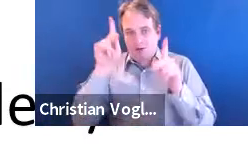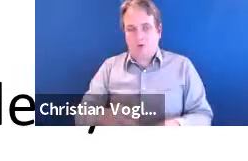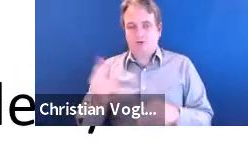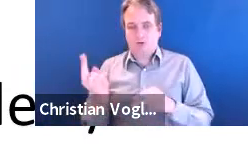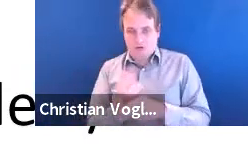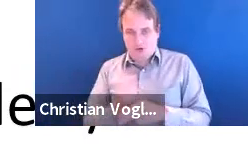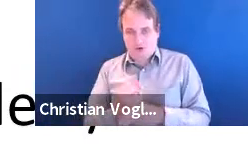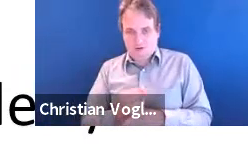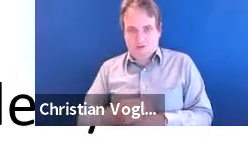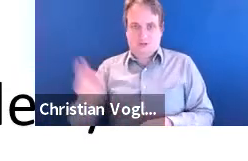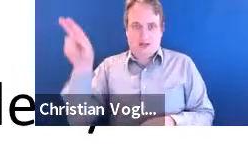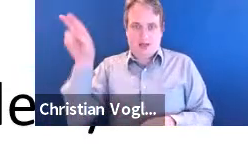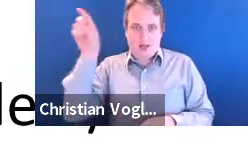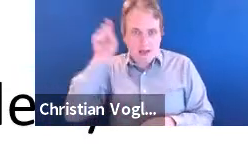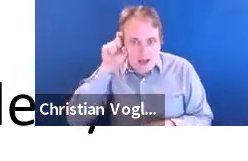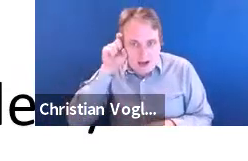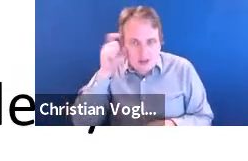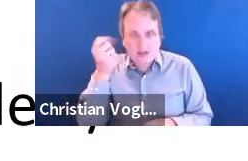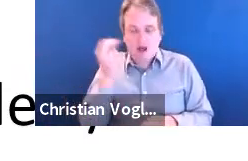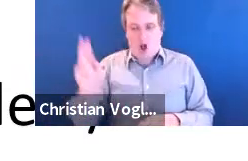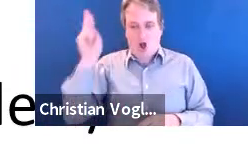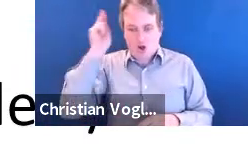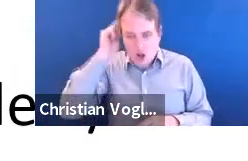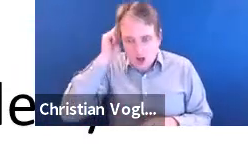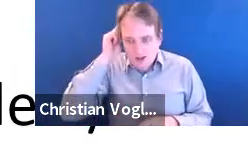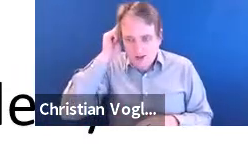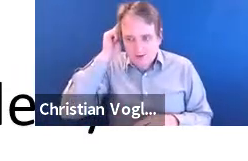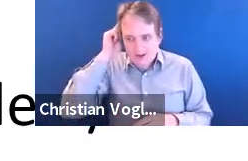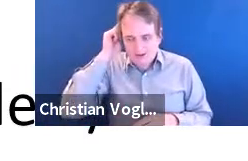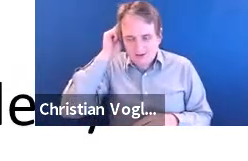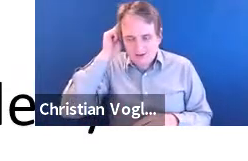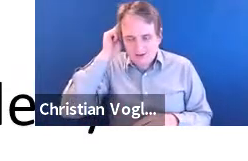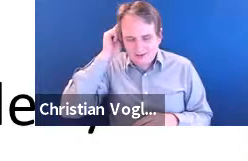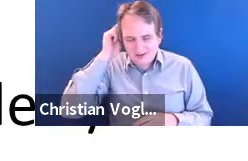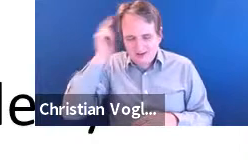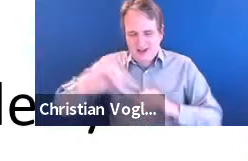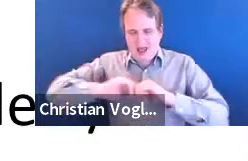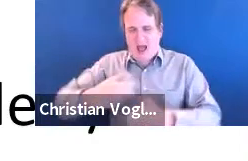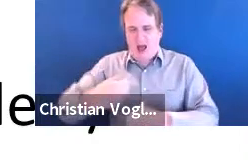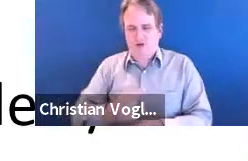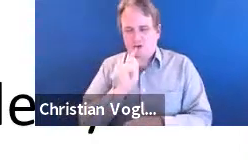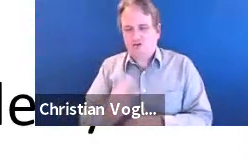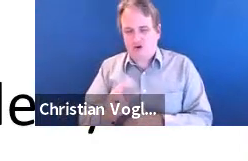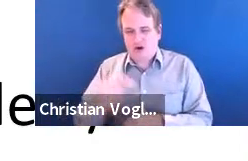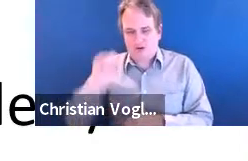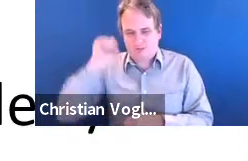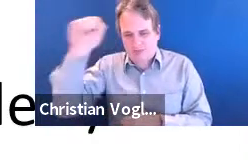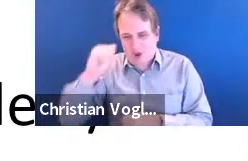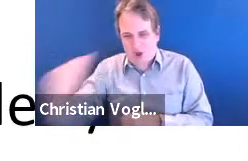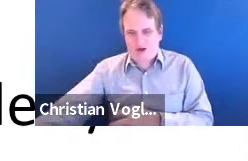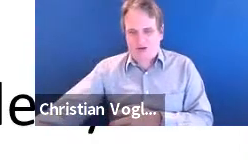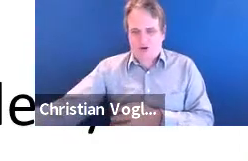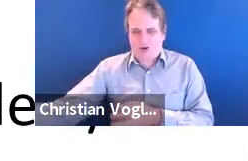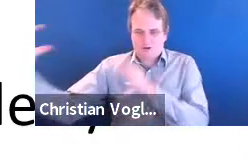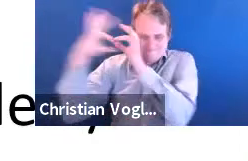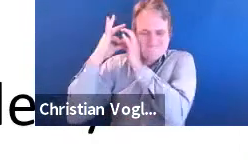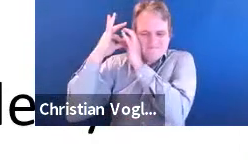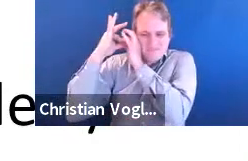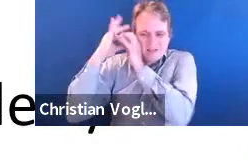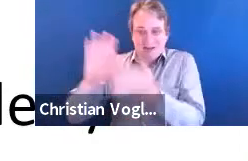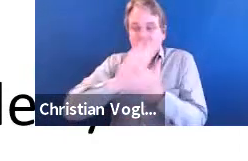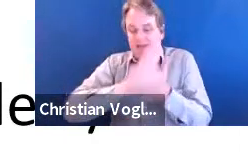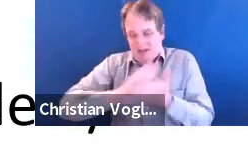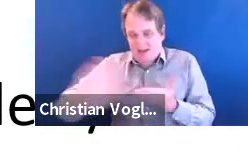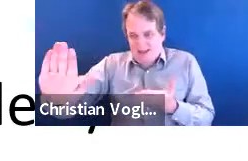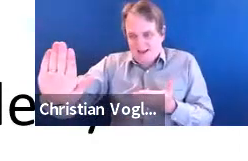Another important consideration that we see getting systematically overlooked for people who use hearing aids and cochlear implants